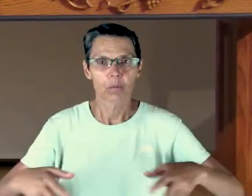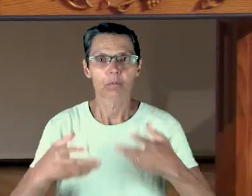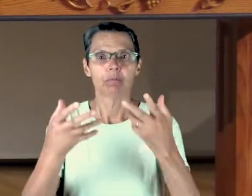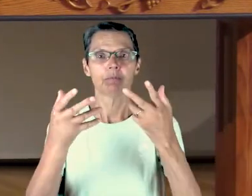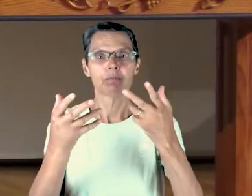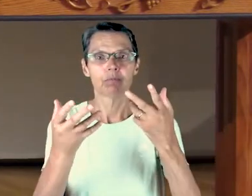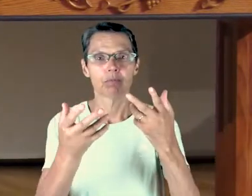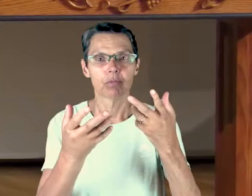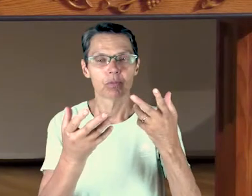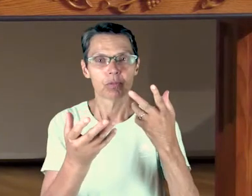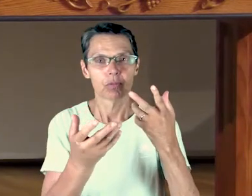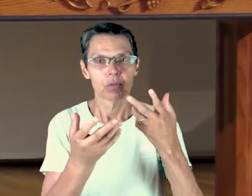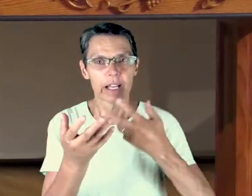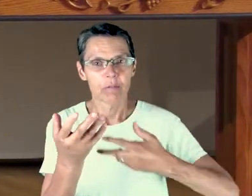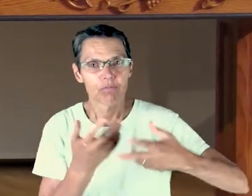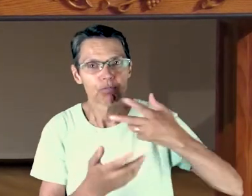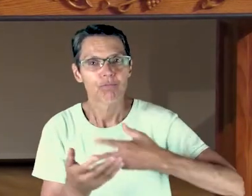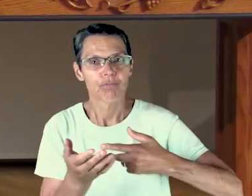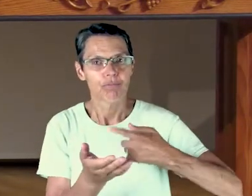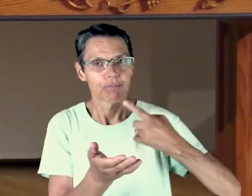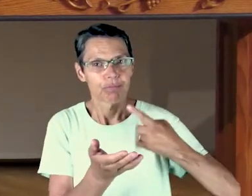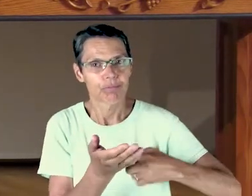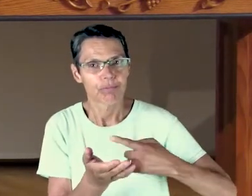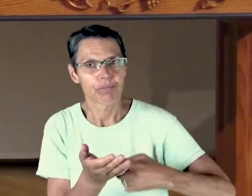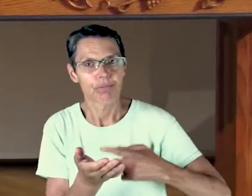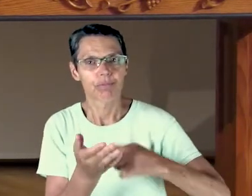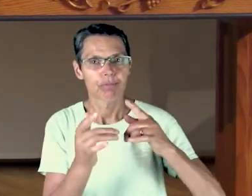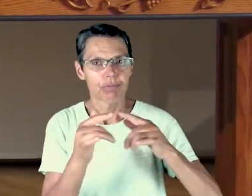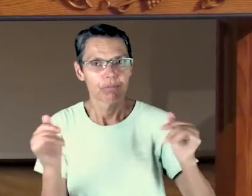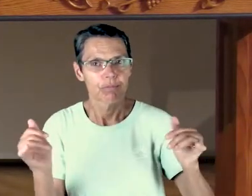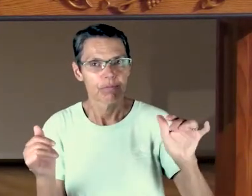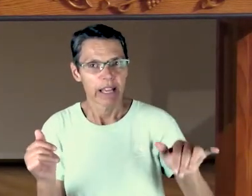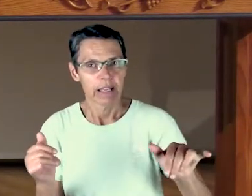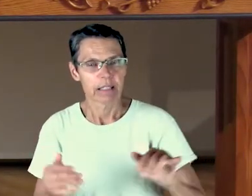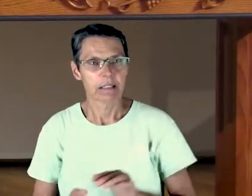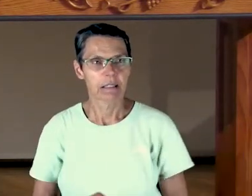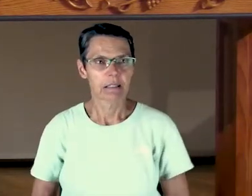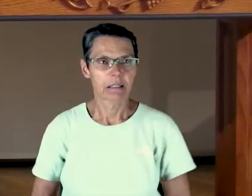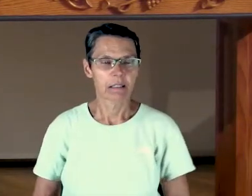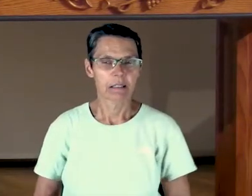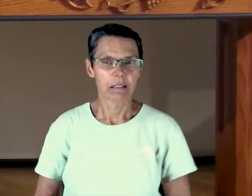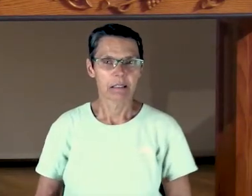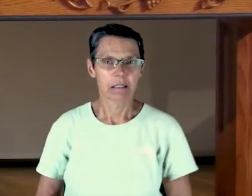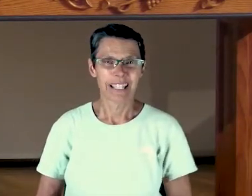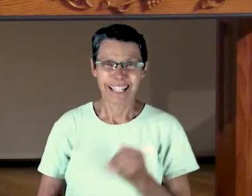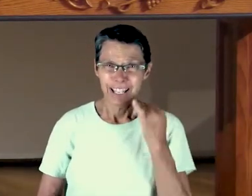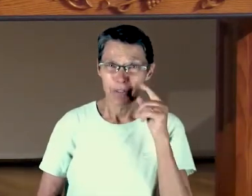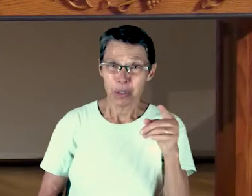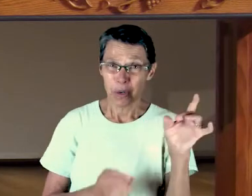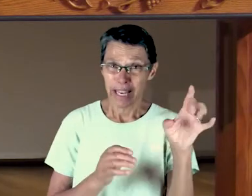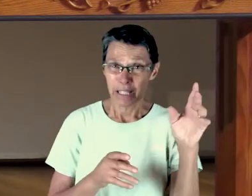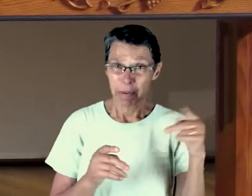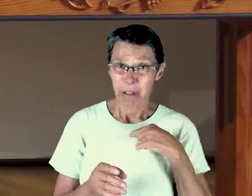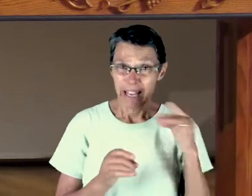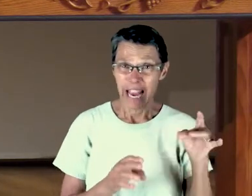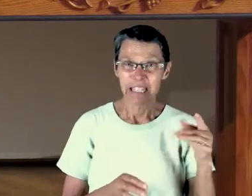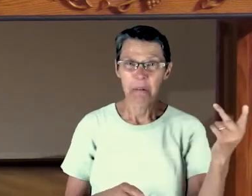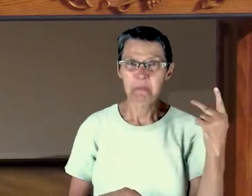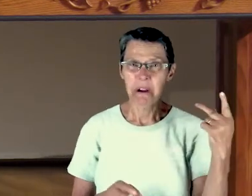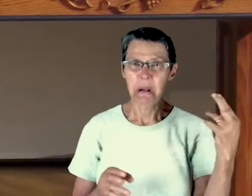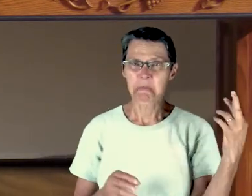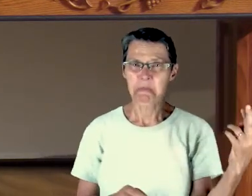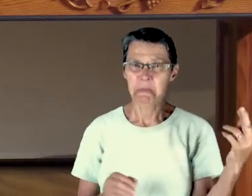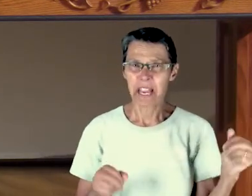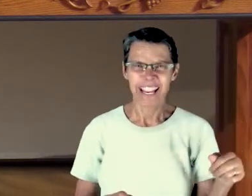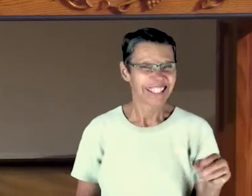If you hate the people that I hate, then we'll be together. Is that really the way we want to connect?